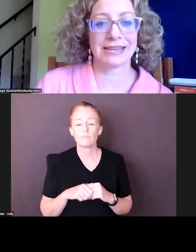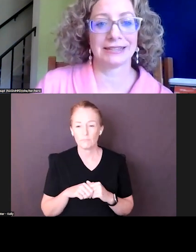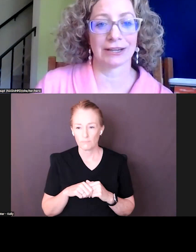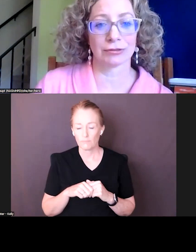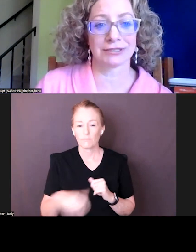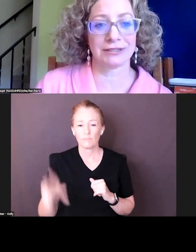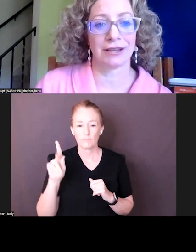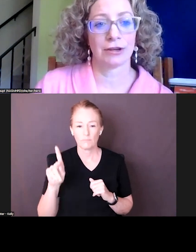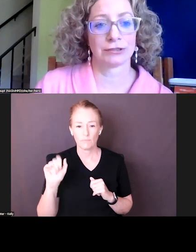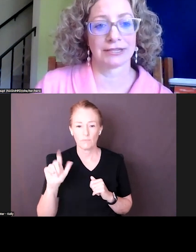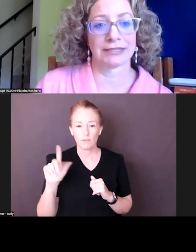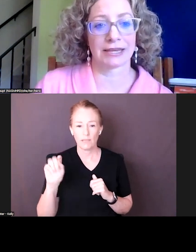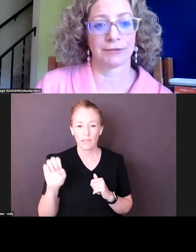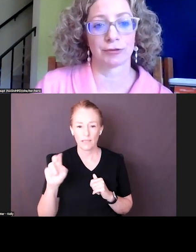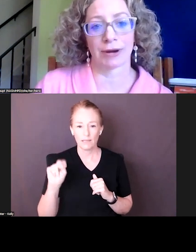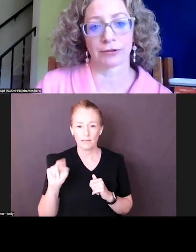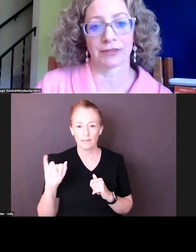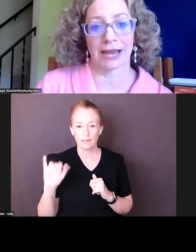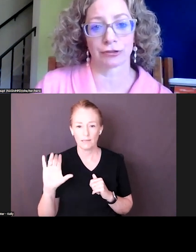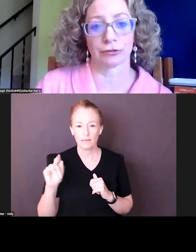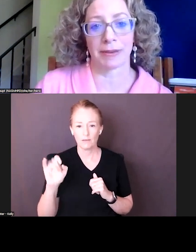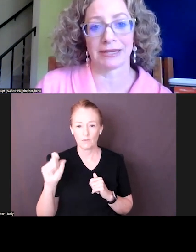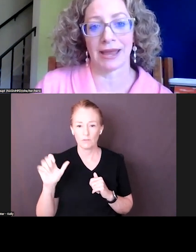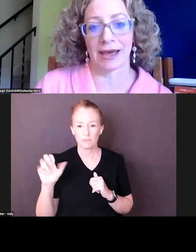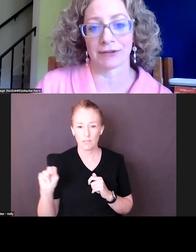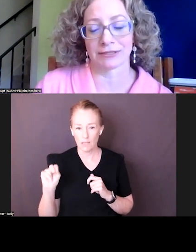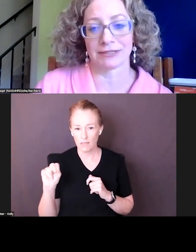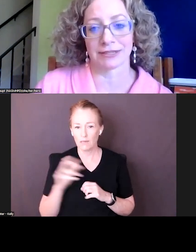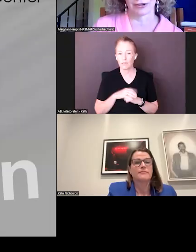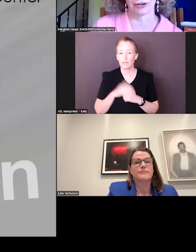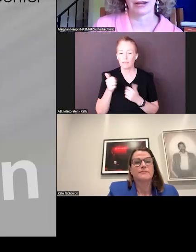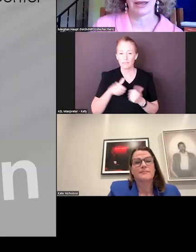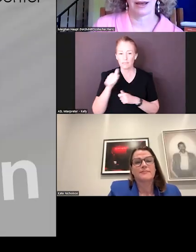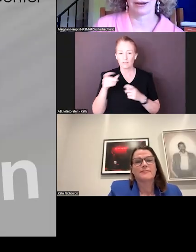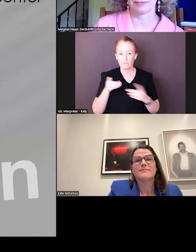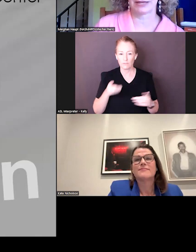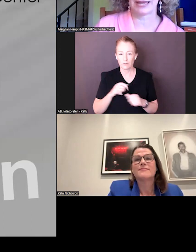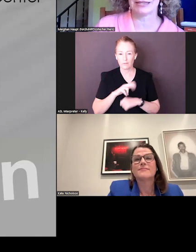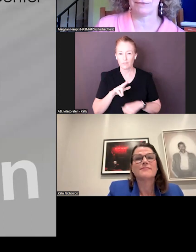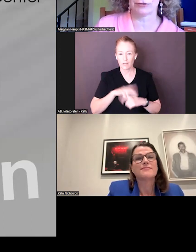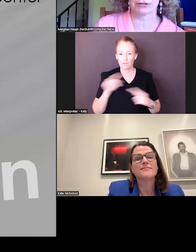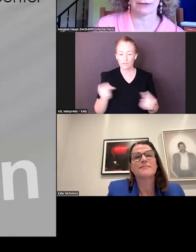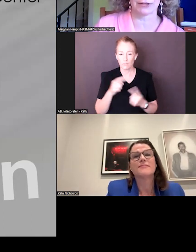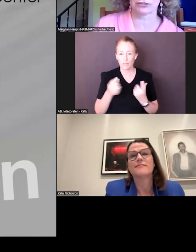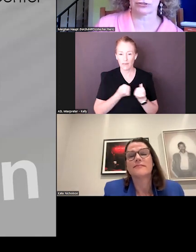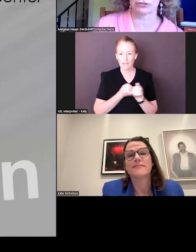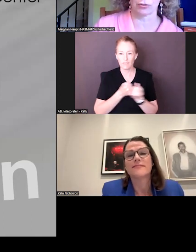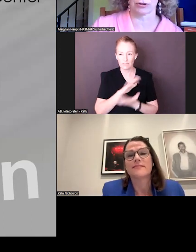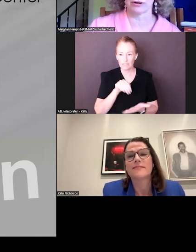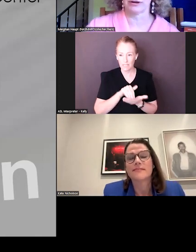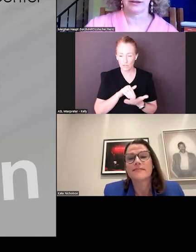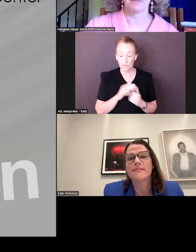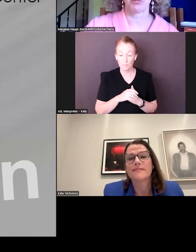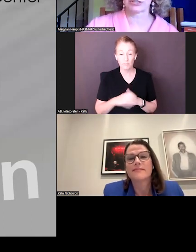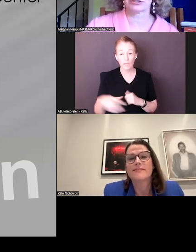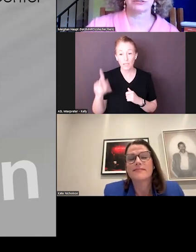Is Kate Nicholson, the Executive Director of the National Pain Advocacy Center. Kate, if you could give us